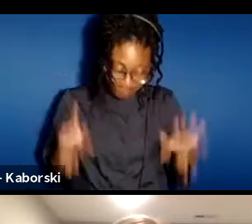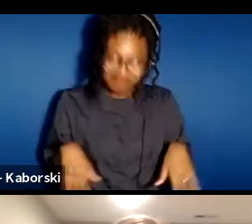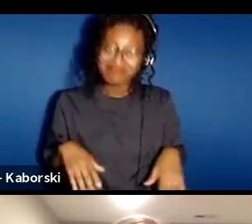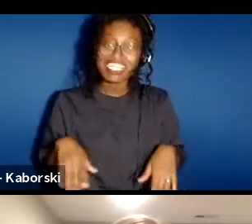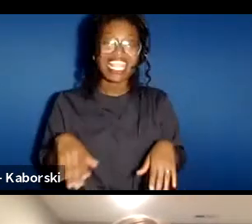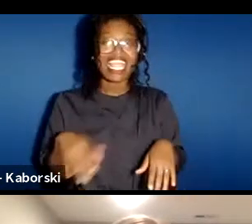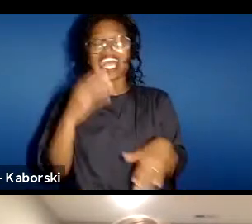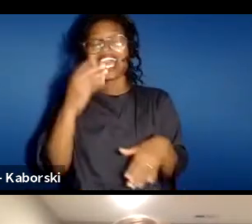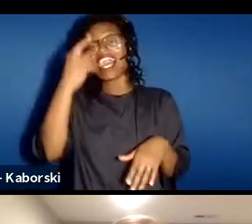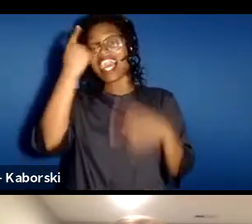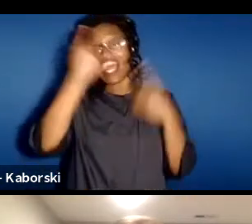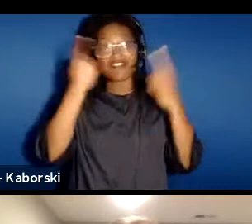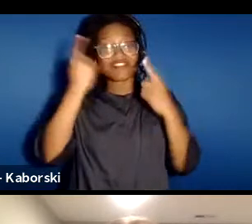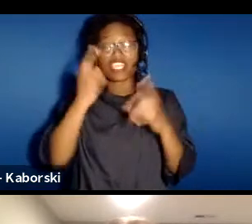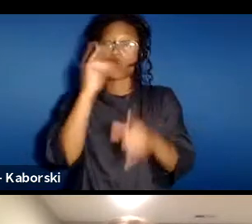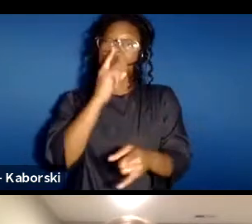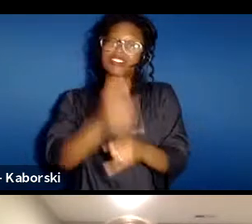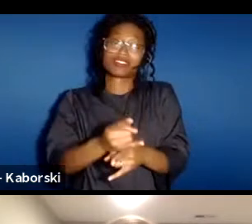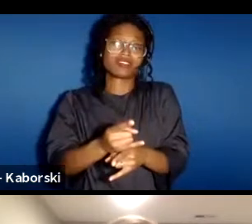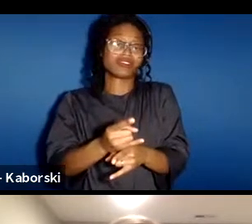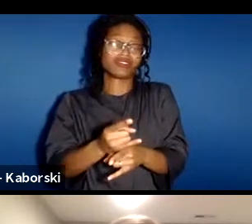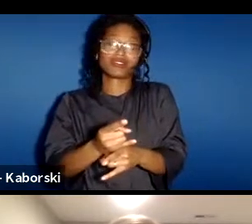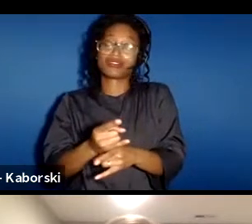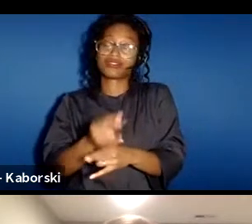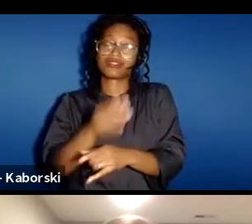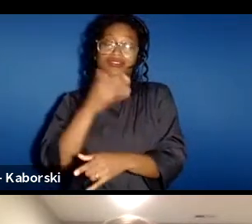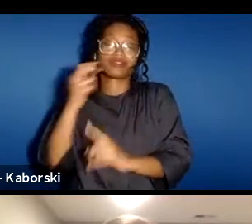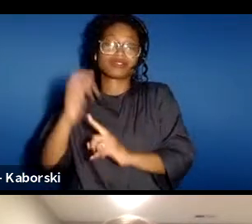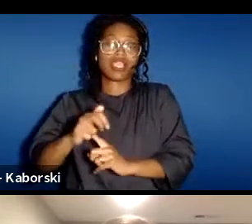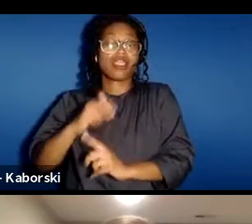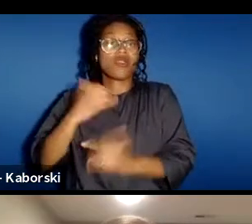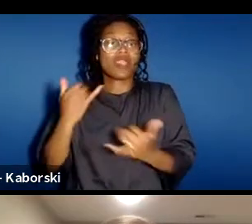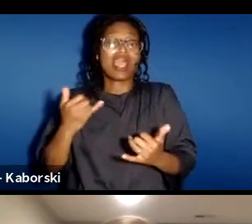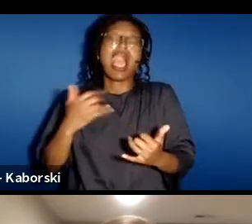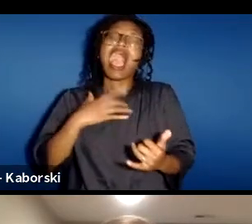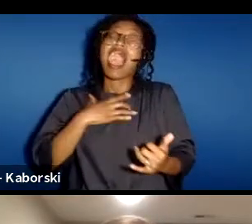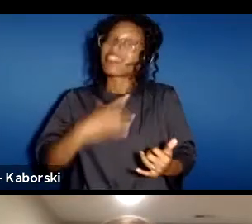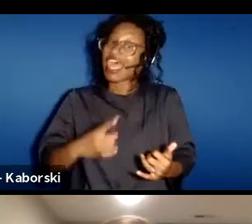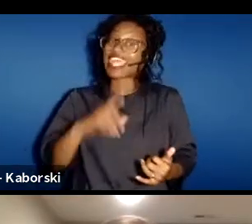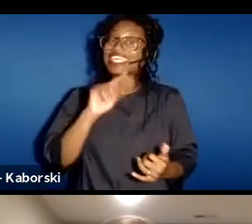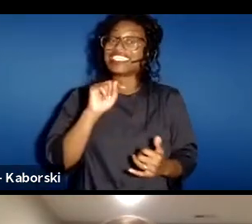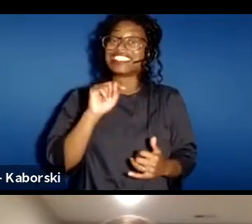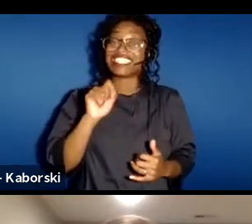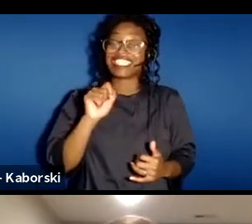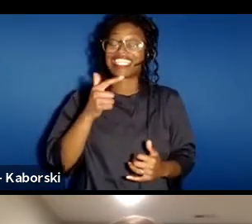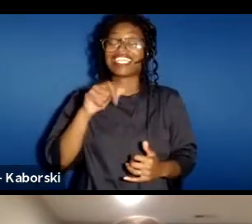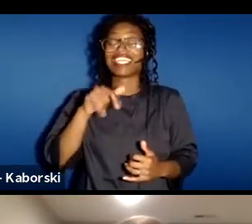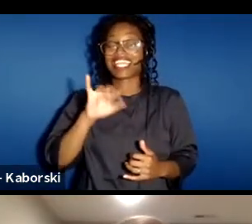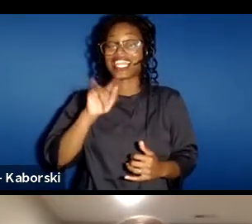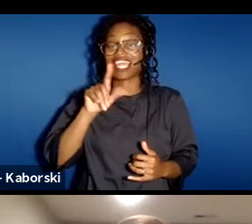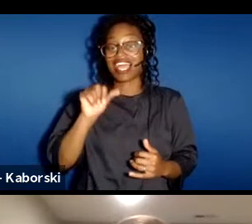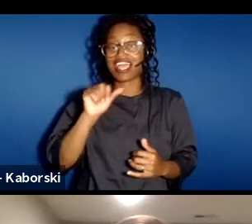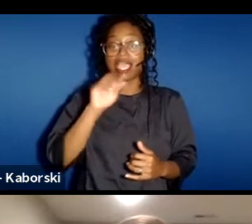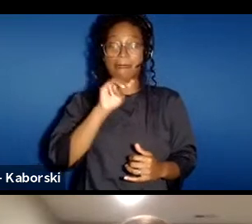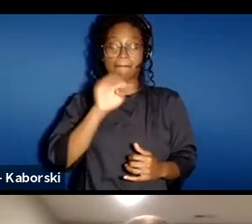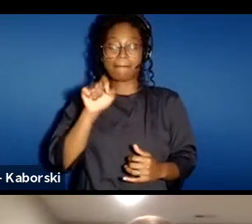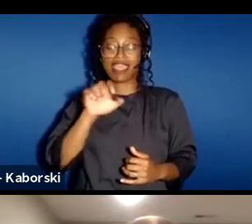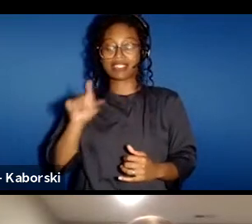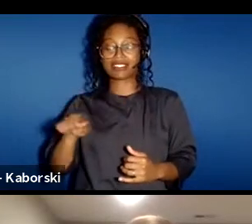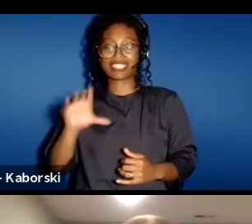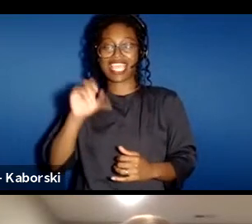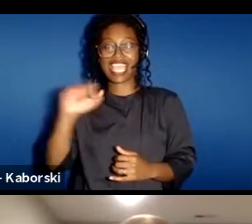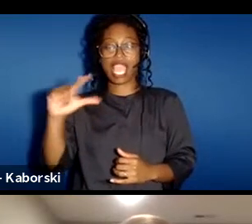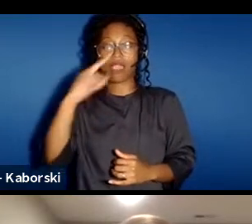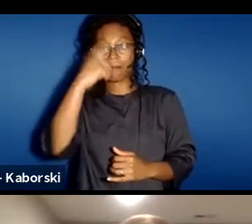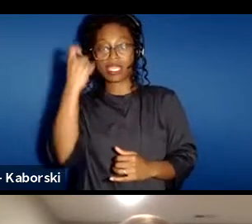I think whiskey's killer. Like where I'm super excited right now is tequila and mezcal, because they have a little bit more of